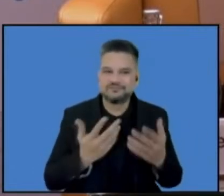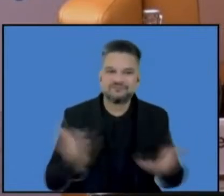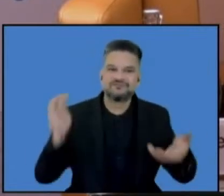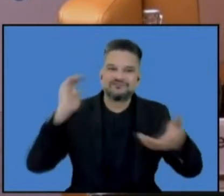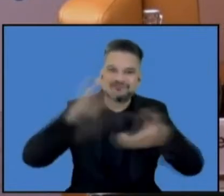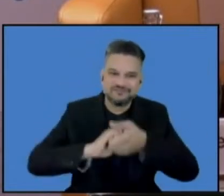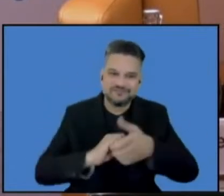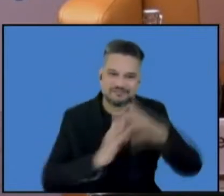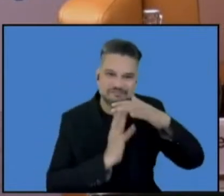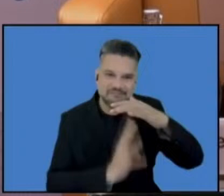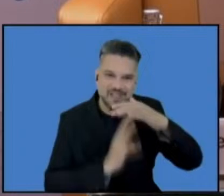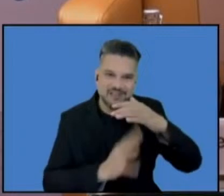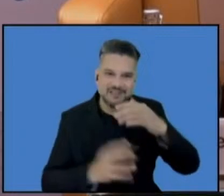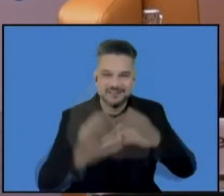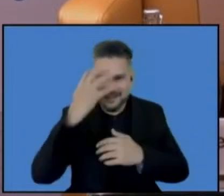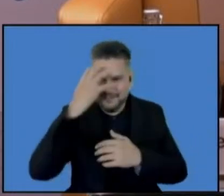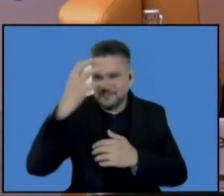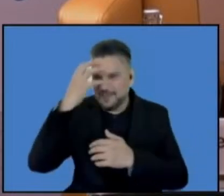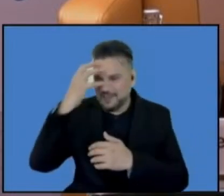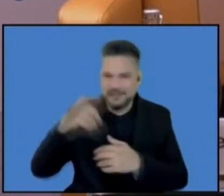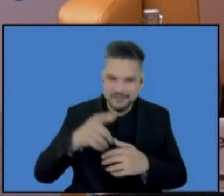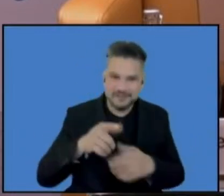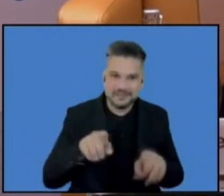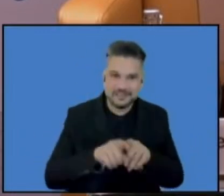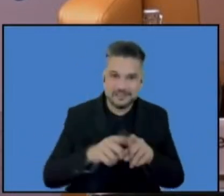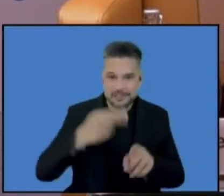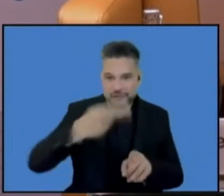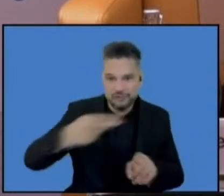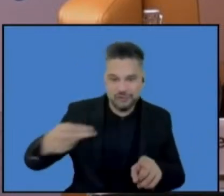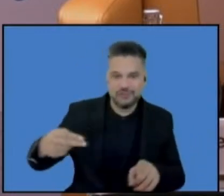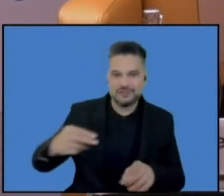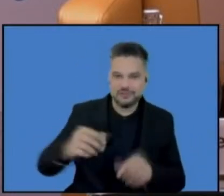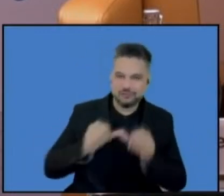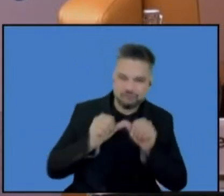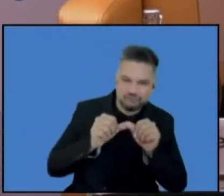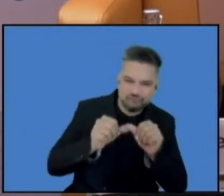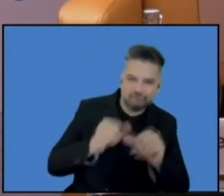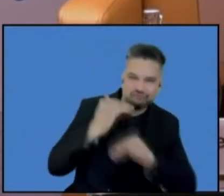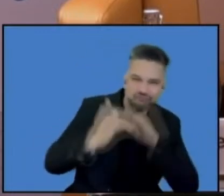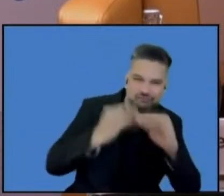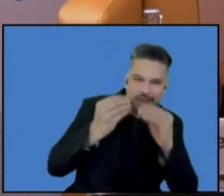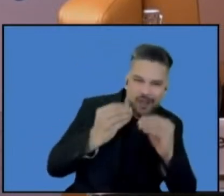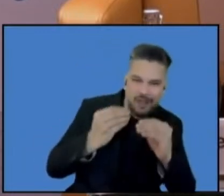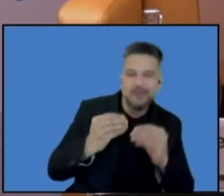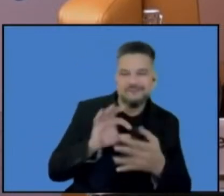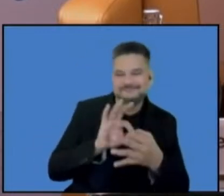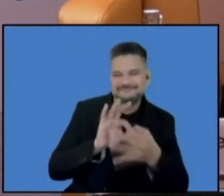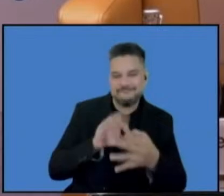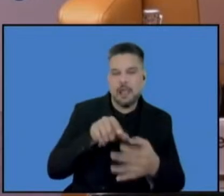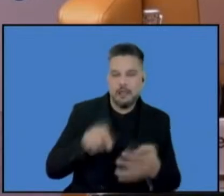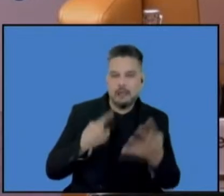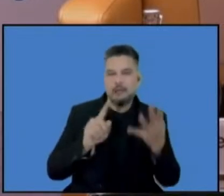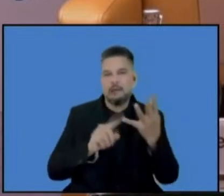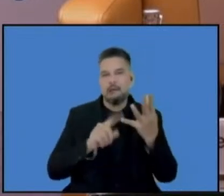migration governments for sustainable development in Indonesia, which is, I have to say, one of the best practices that we can